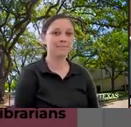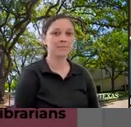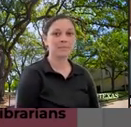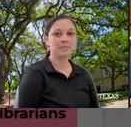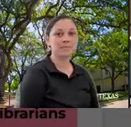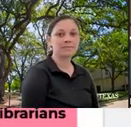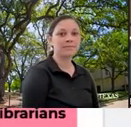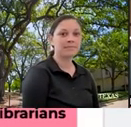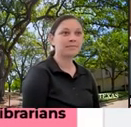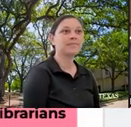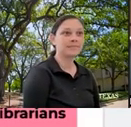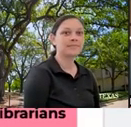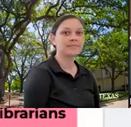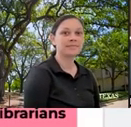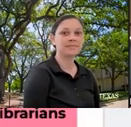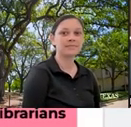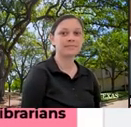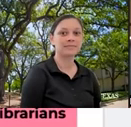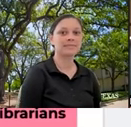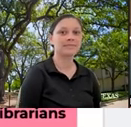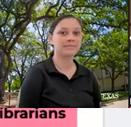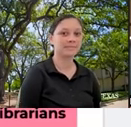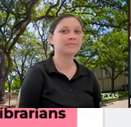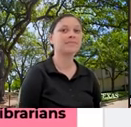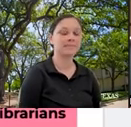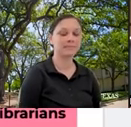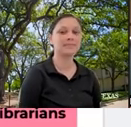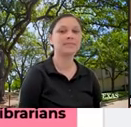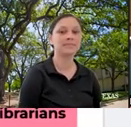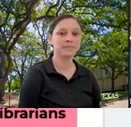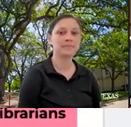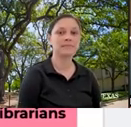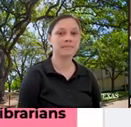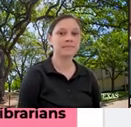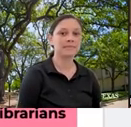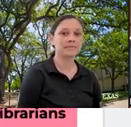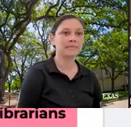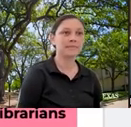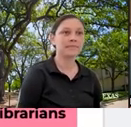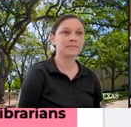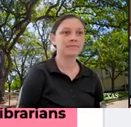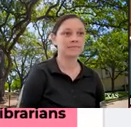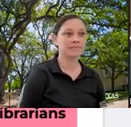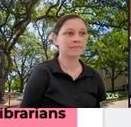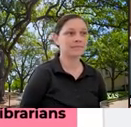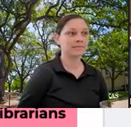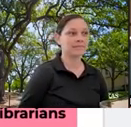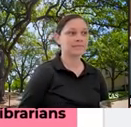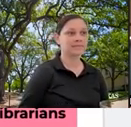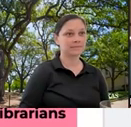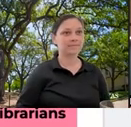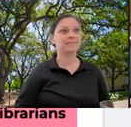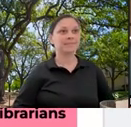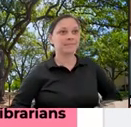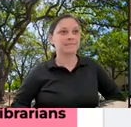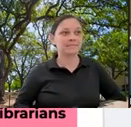and that one-to-one kind of social thing. I'm posting in a Facebook group, a mom's group or whatever. And then you have your content creator section where